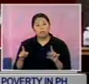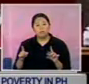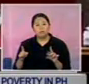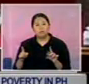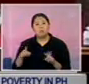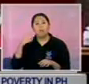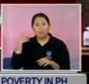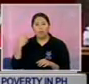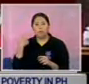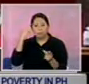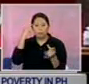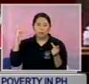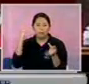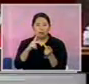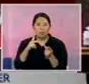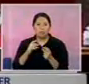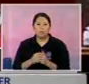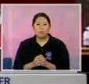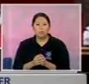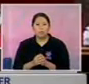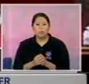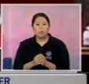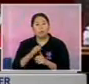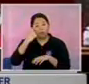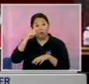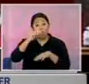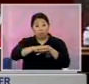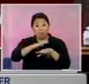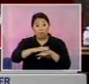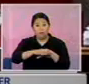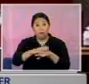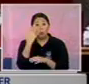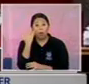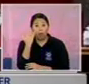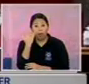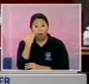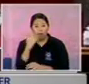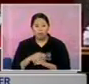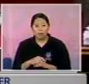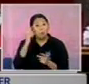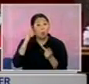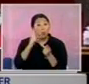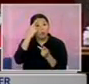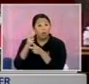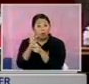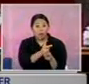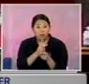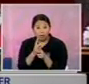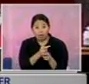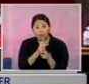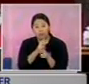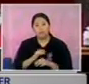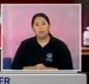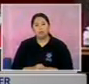is a purpose for this caution, because we must not unnecessarily